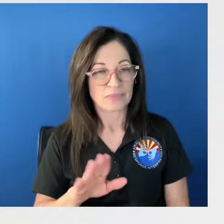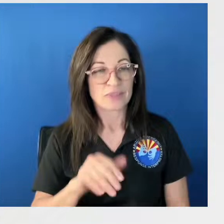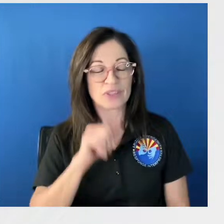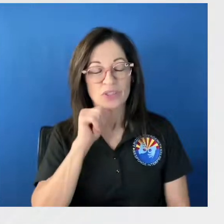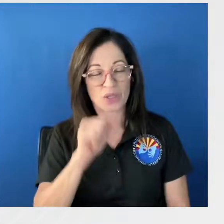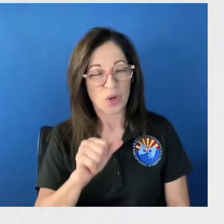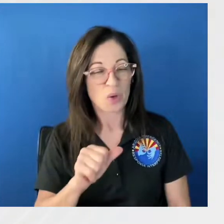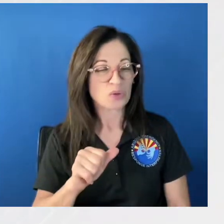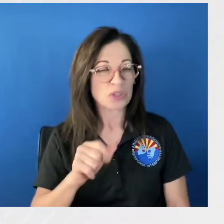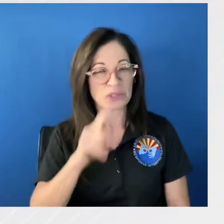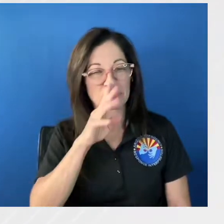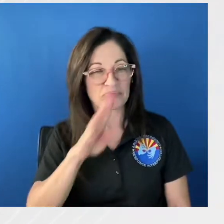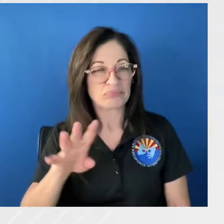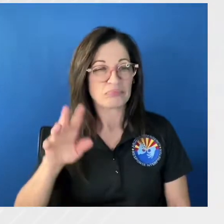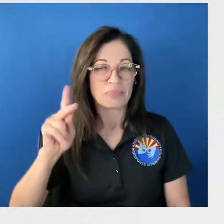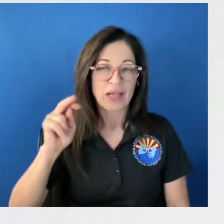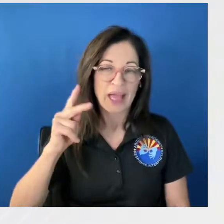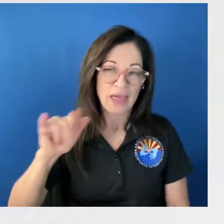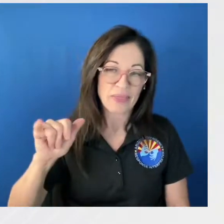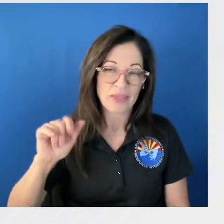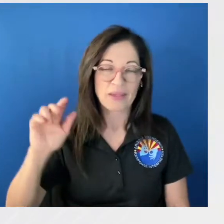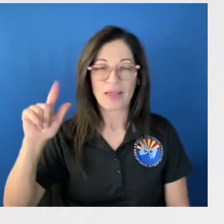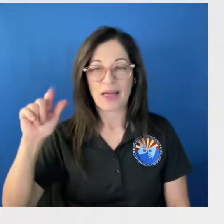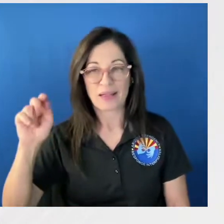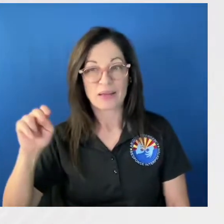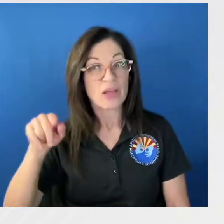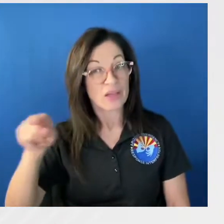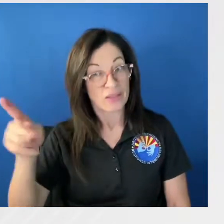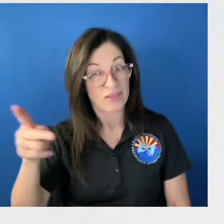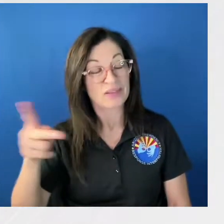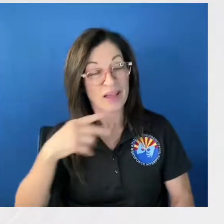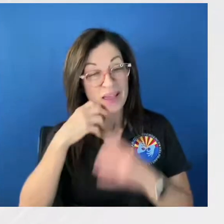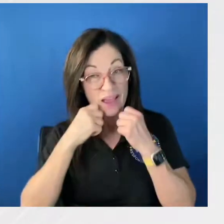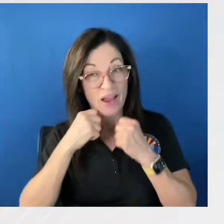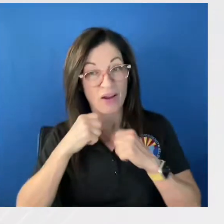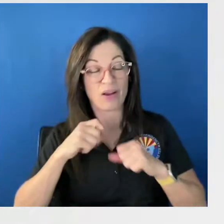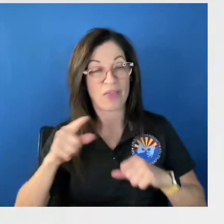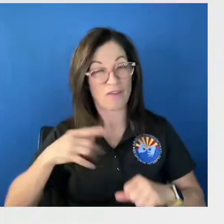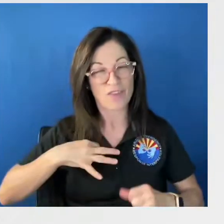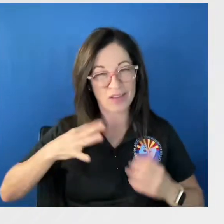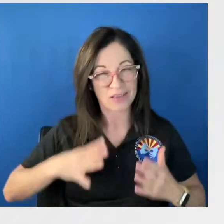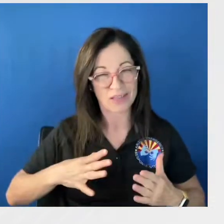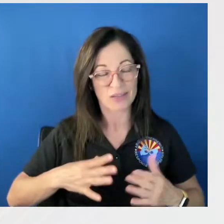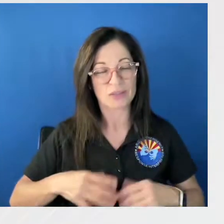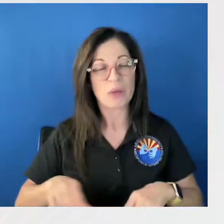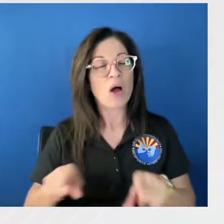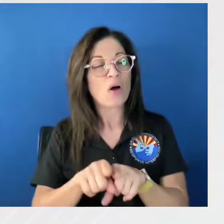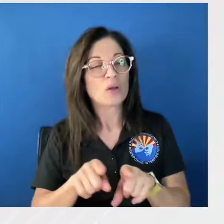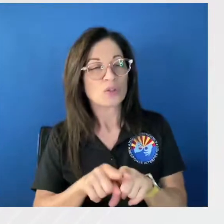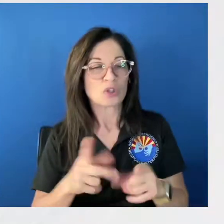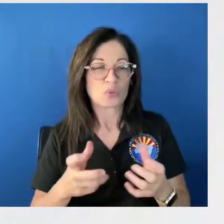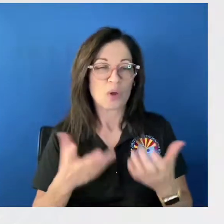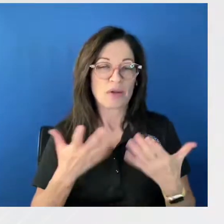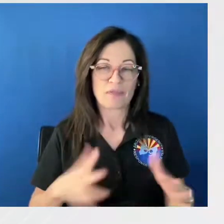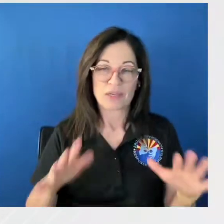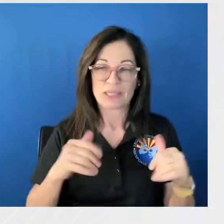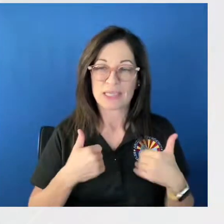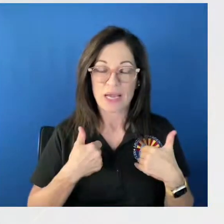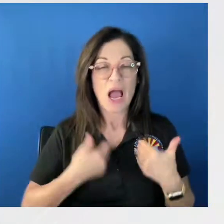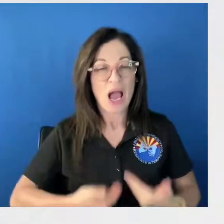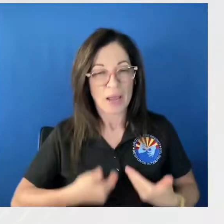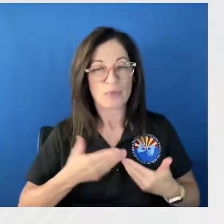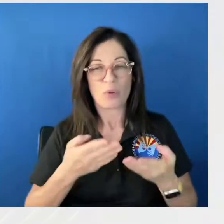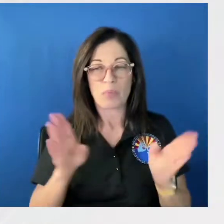granted. They're volunteers. They care about the community. But also, I just kind of wanted to close out with, you know, I'm your public servant. We're your